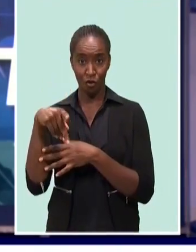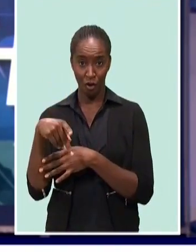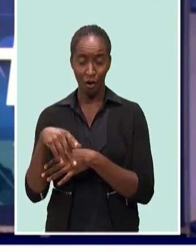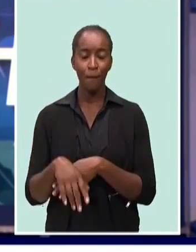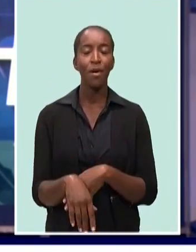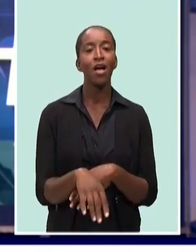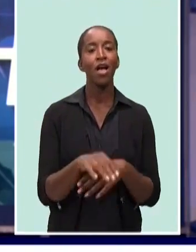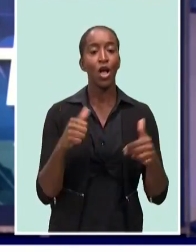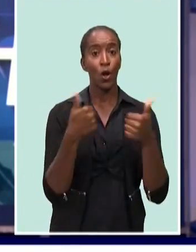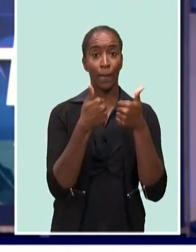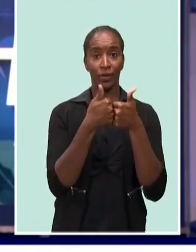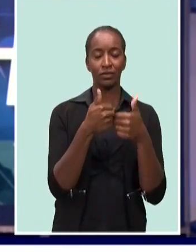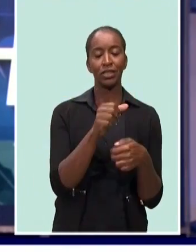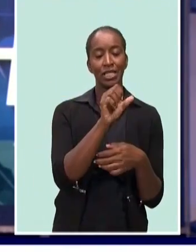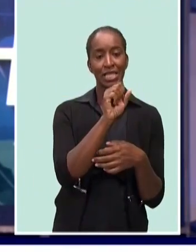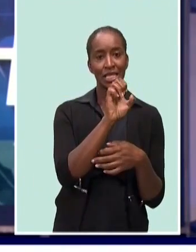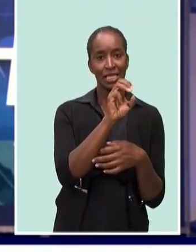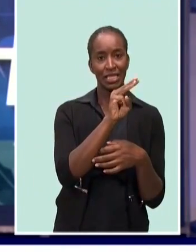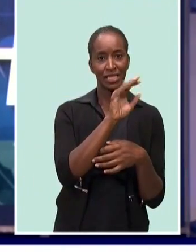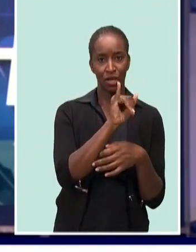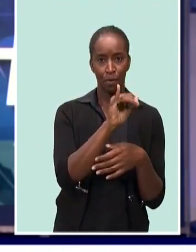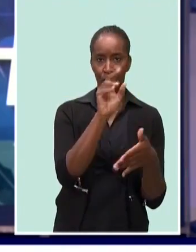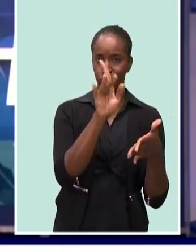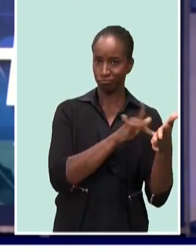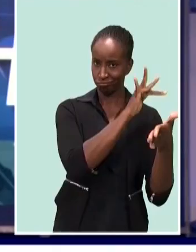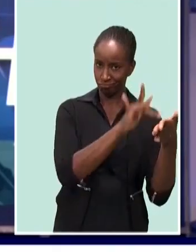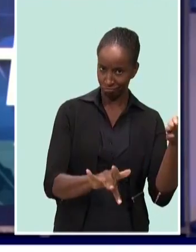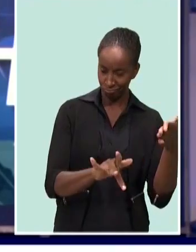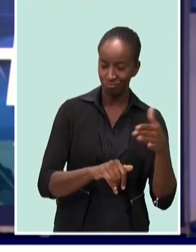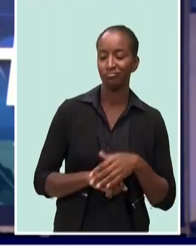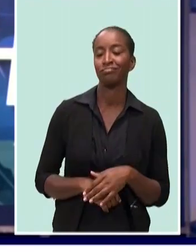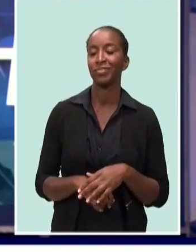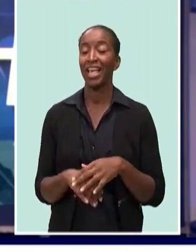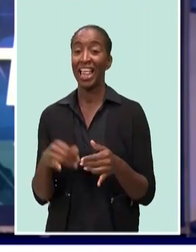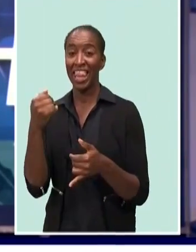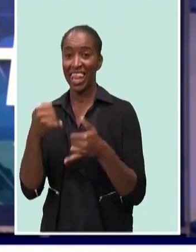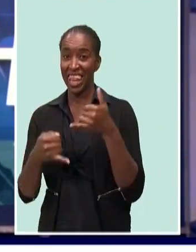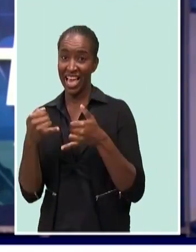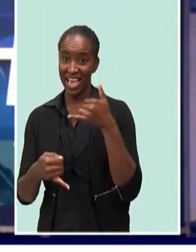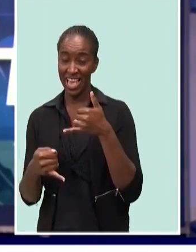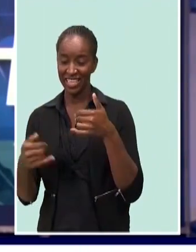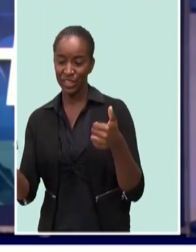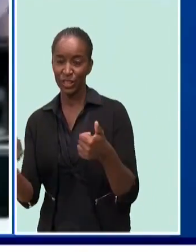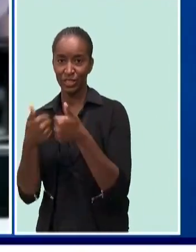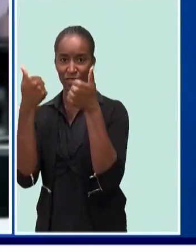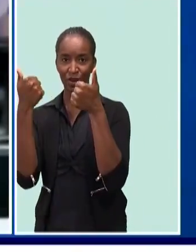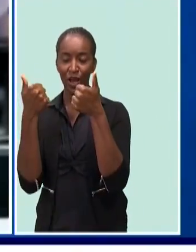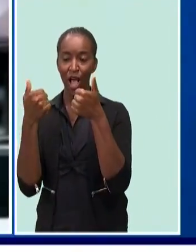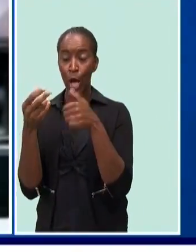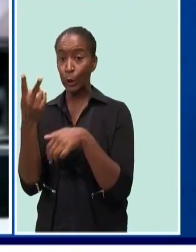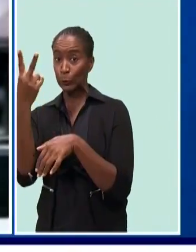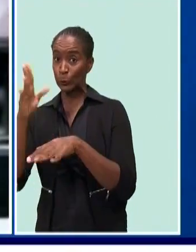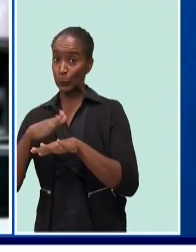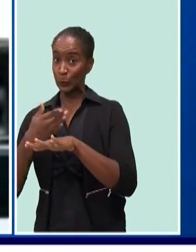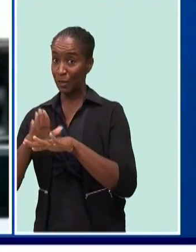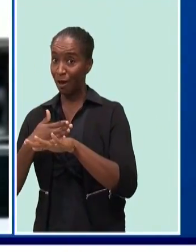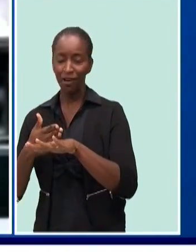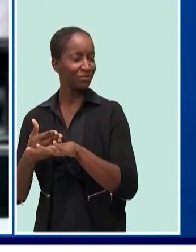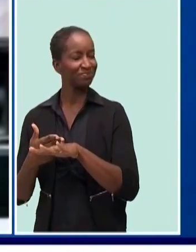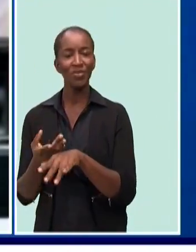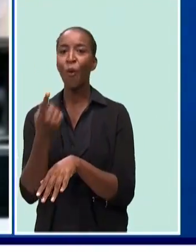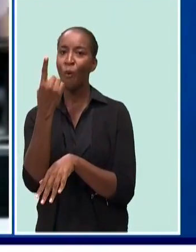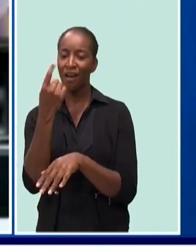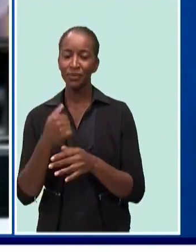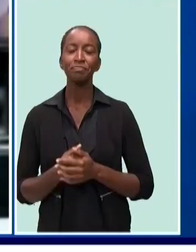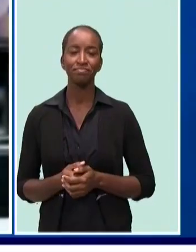just singing one song at the finals. And we say good evening to who else but Shane Jones, who has been closely following those developments. And